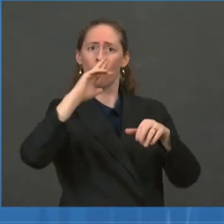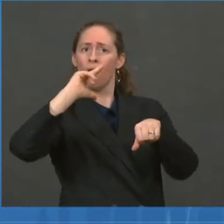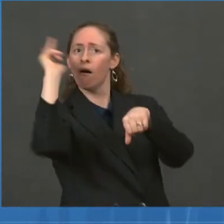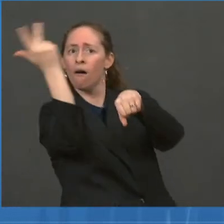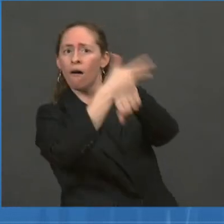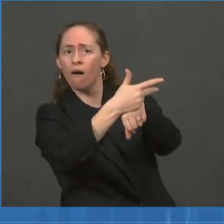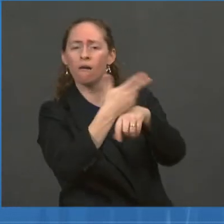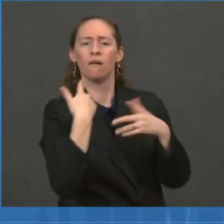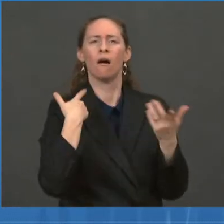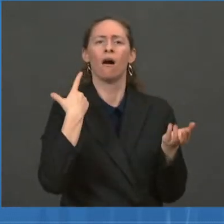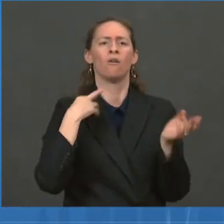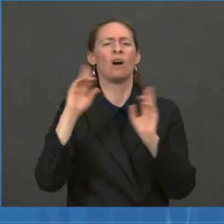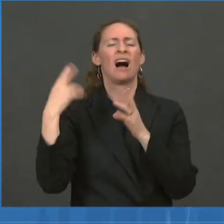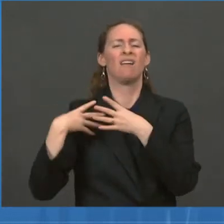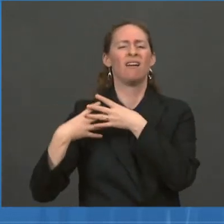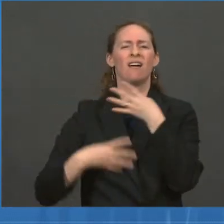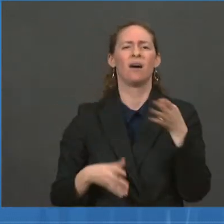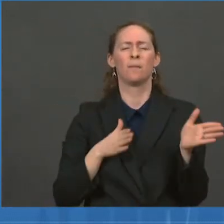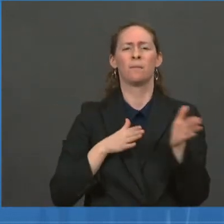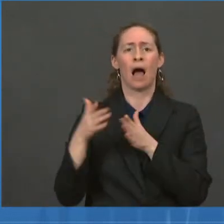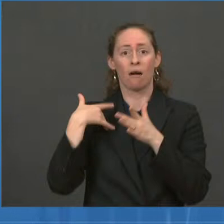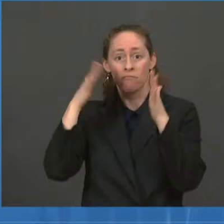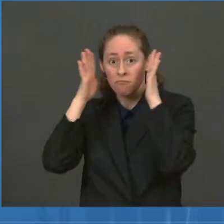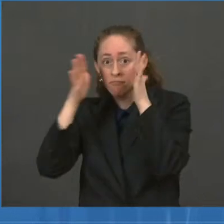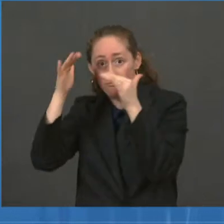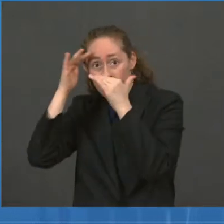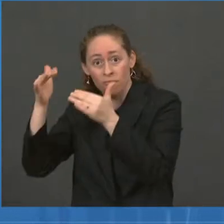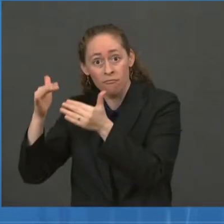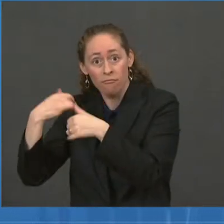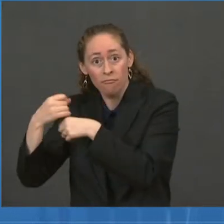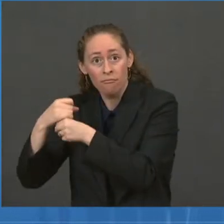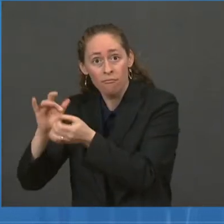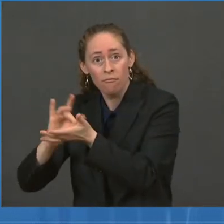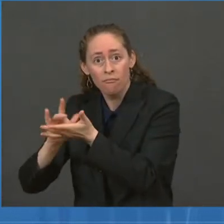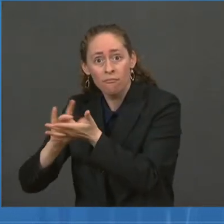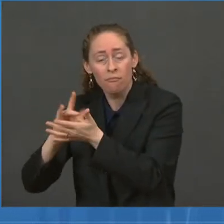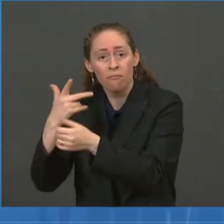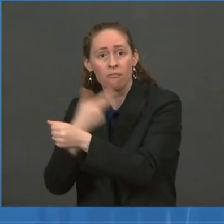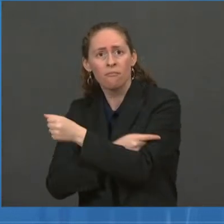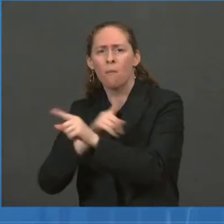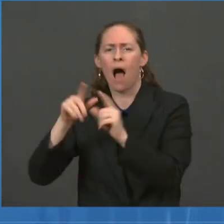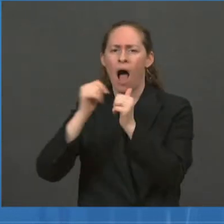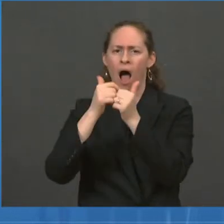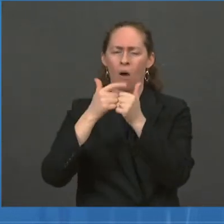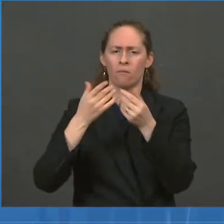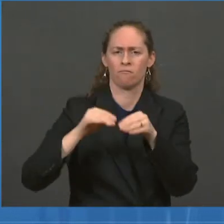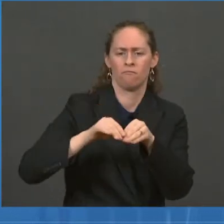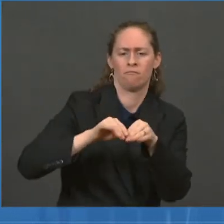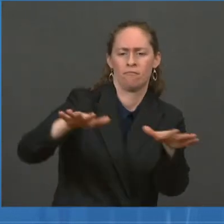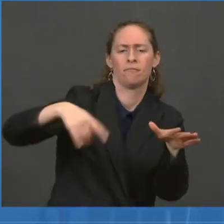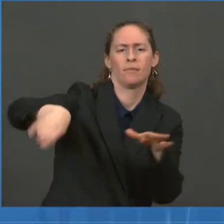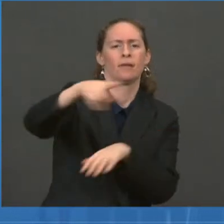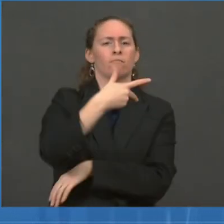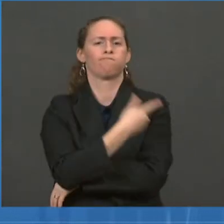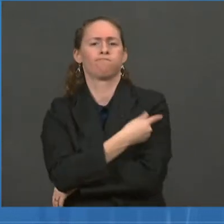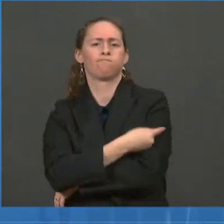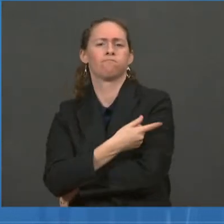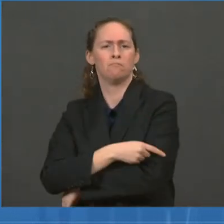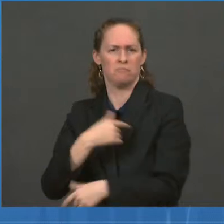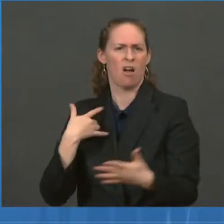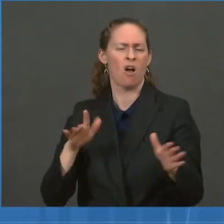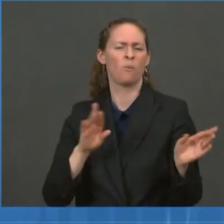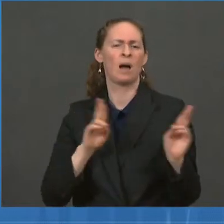and effectively. Next question. All right, we have time for a couple of more questions. Let's go to Zeke Miller at AP.